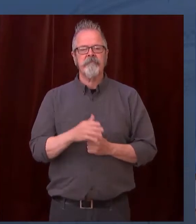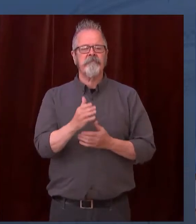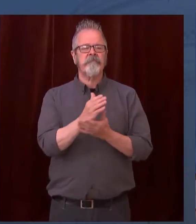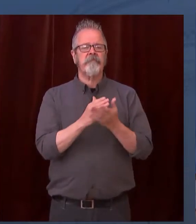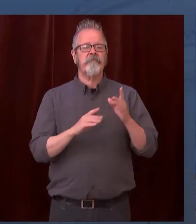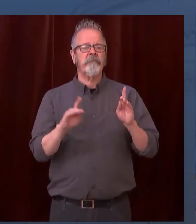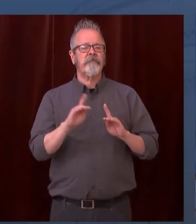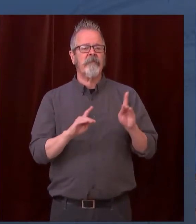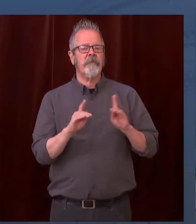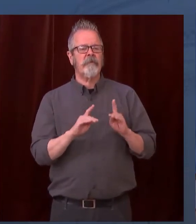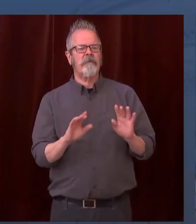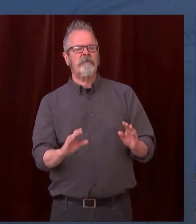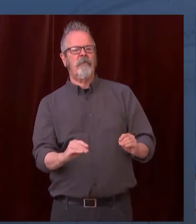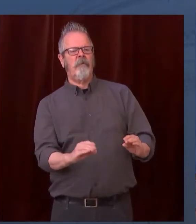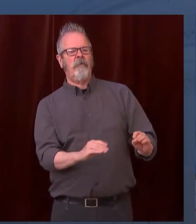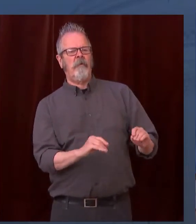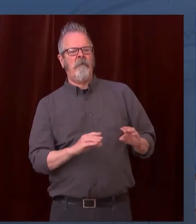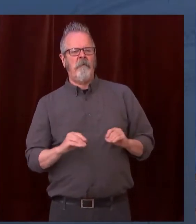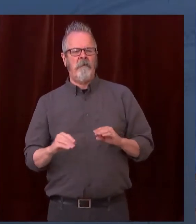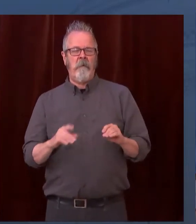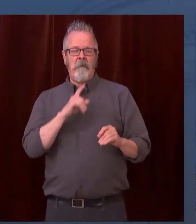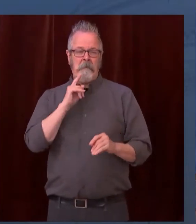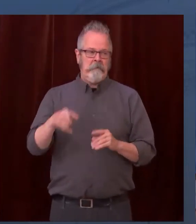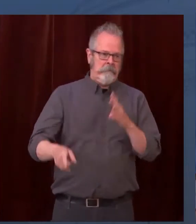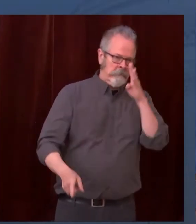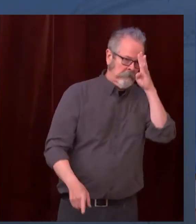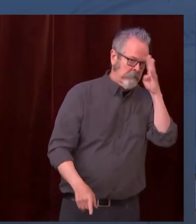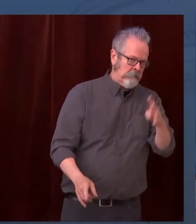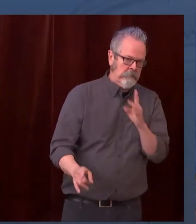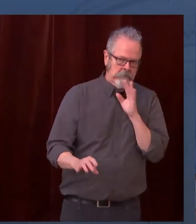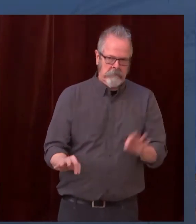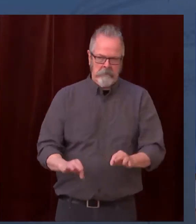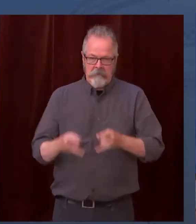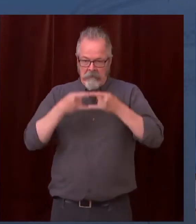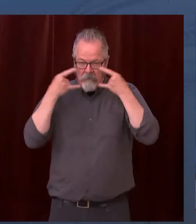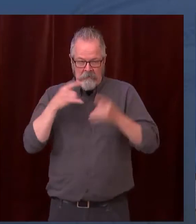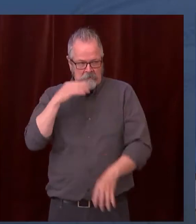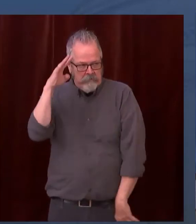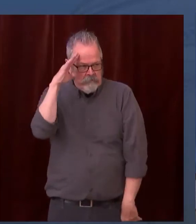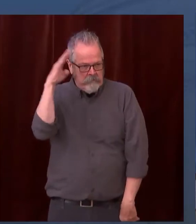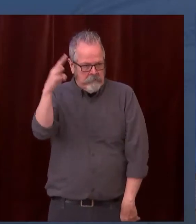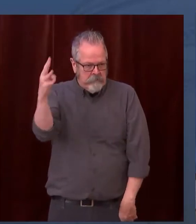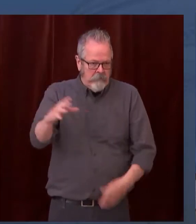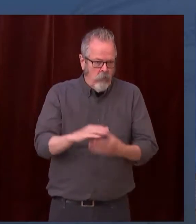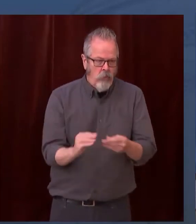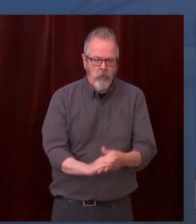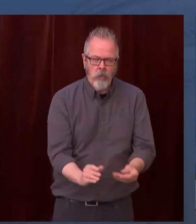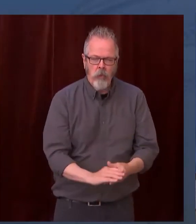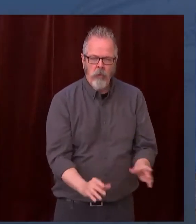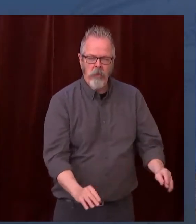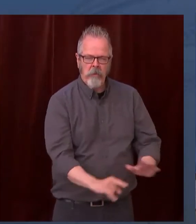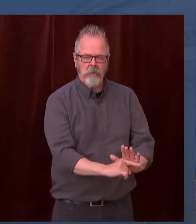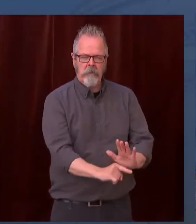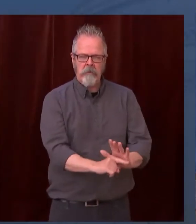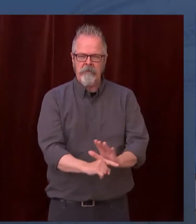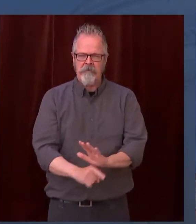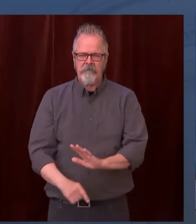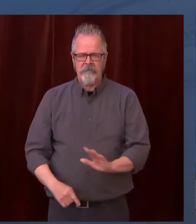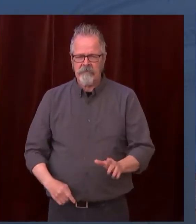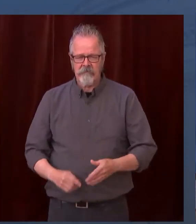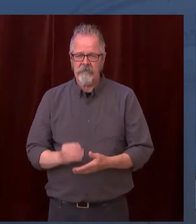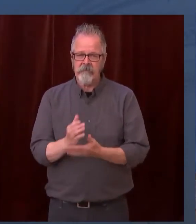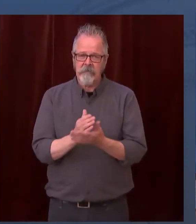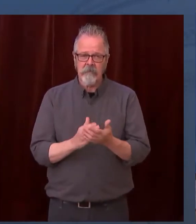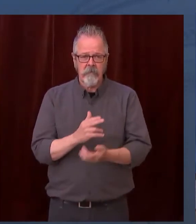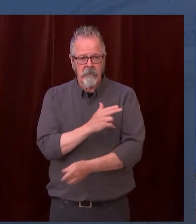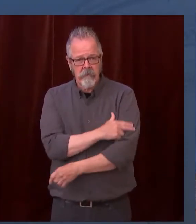you that this is not a moment of business as usual. Frontline workers have these concerns. I remember talking to a